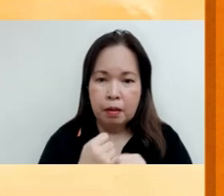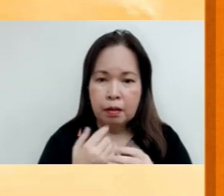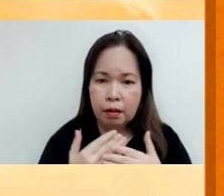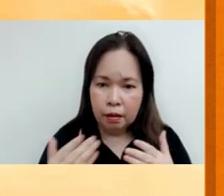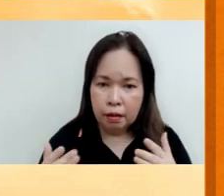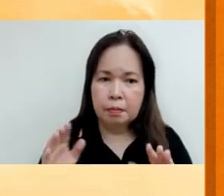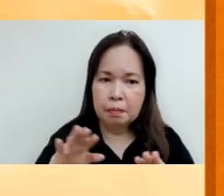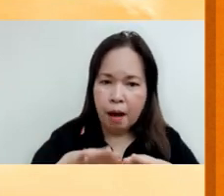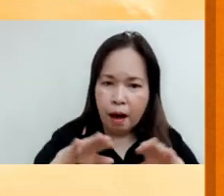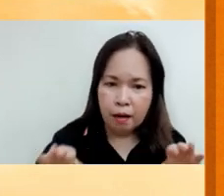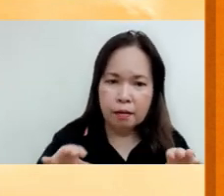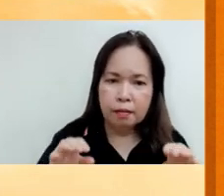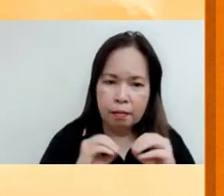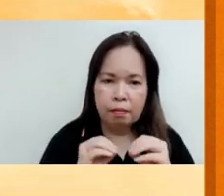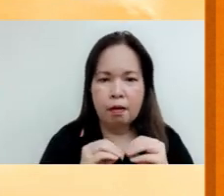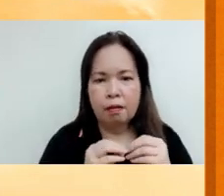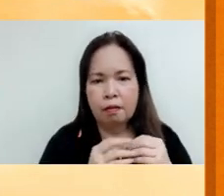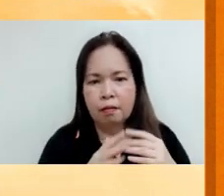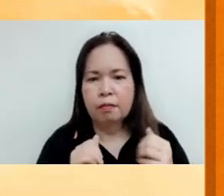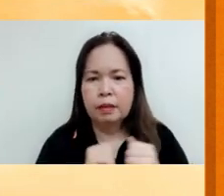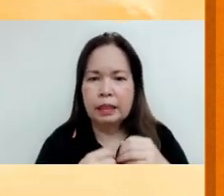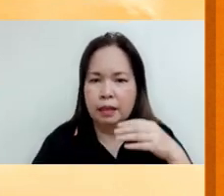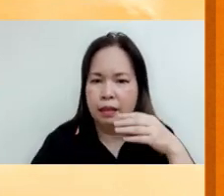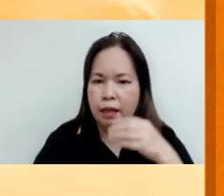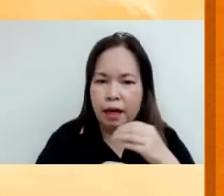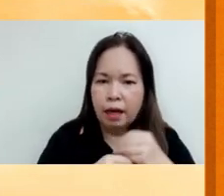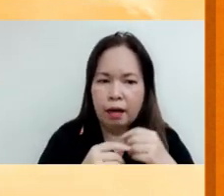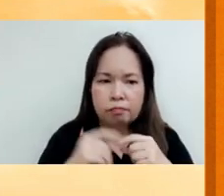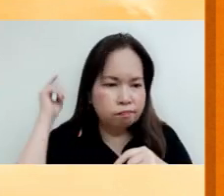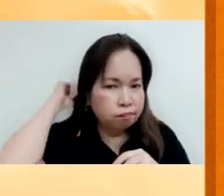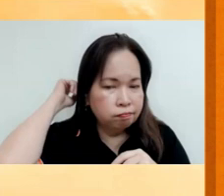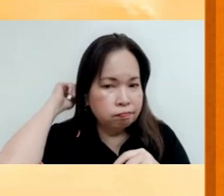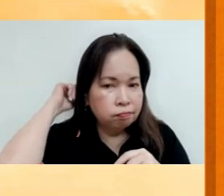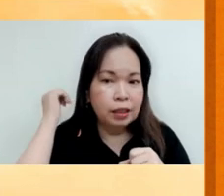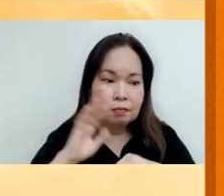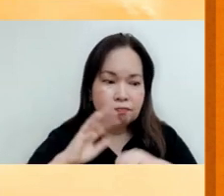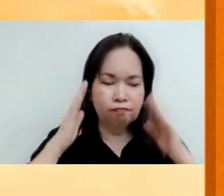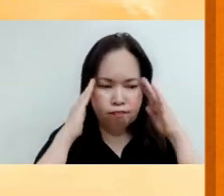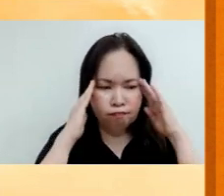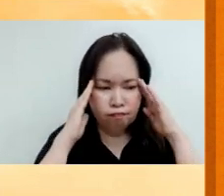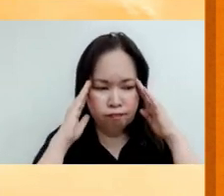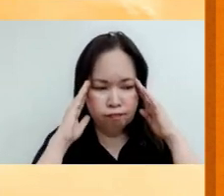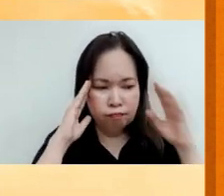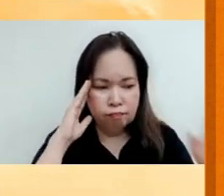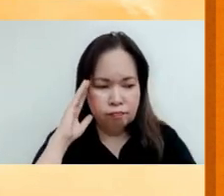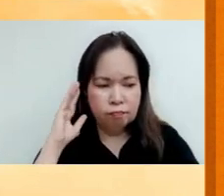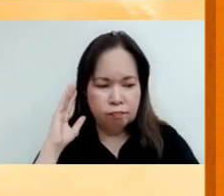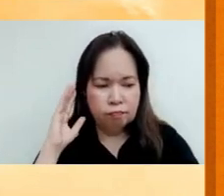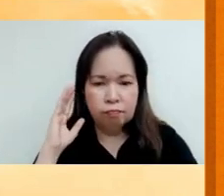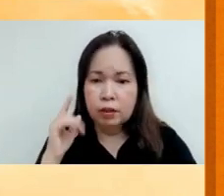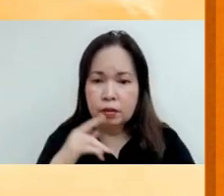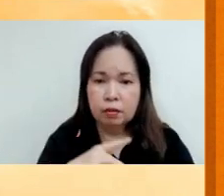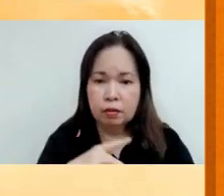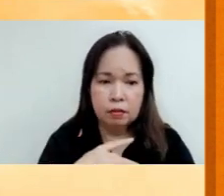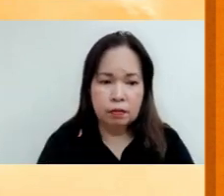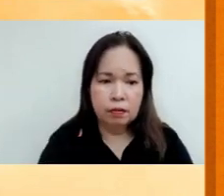I've said, no, it activates also the reptilian brain. If anxiety, something makes you feel anxious, you do a flight response.